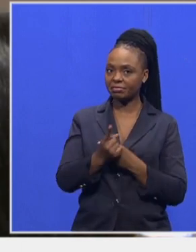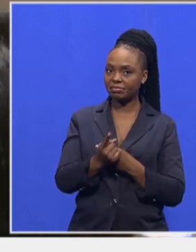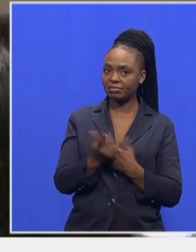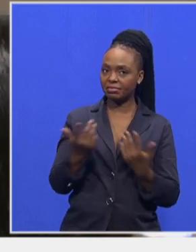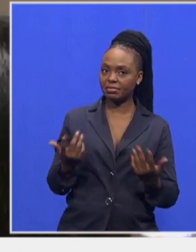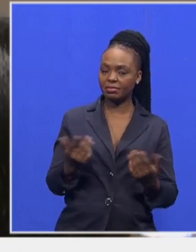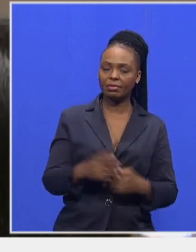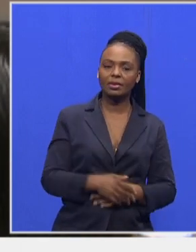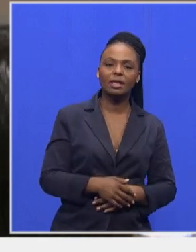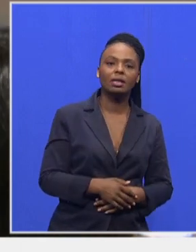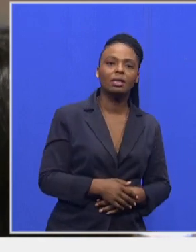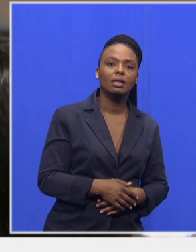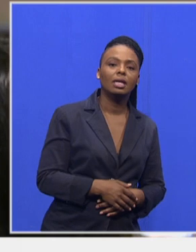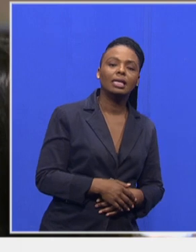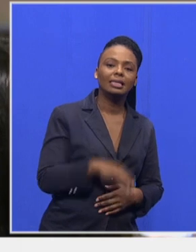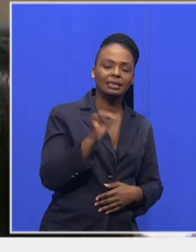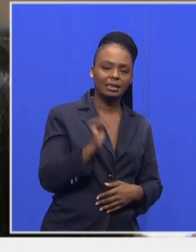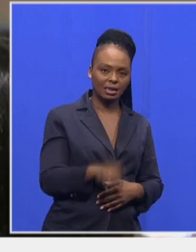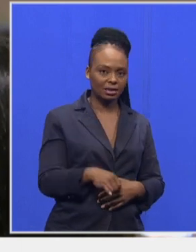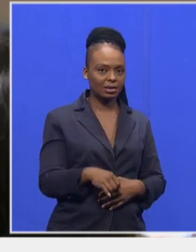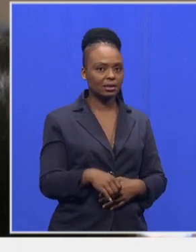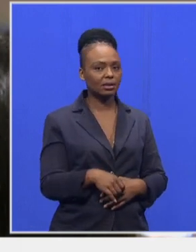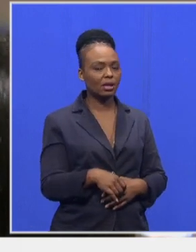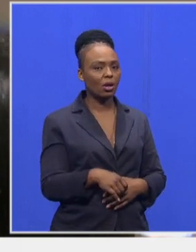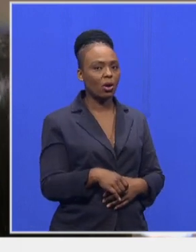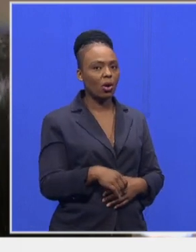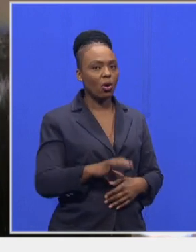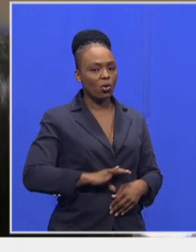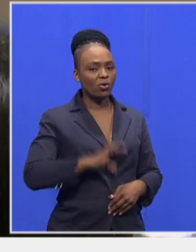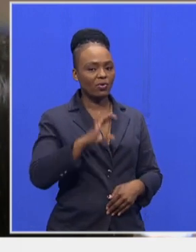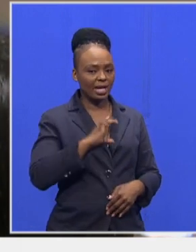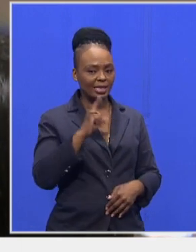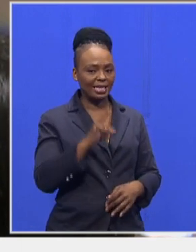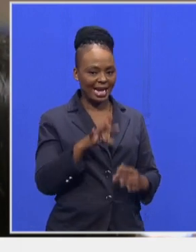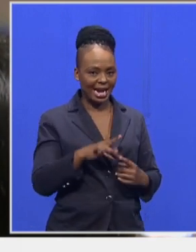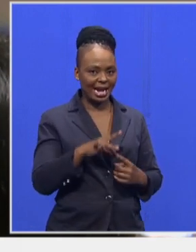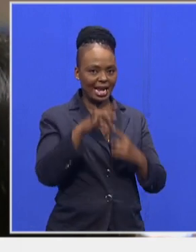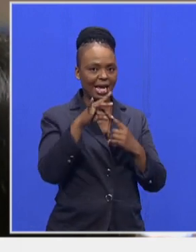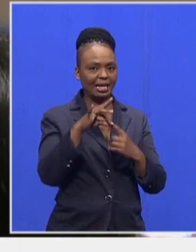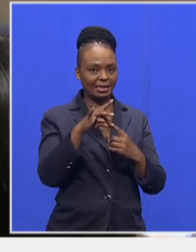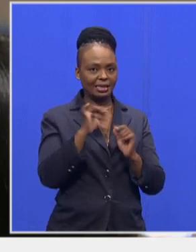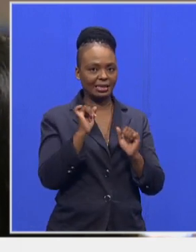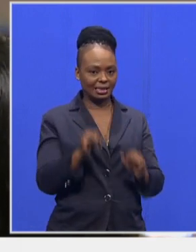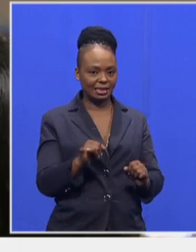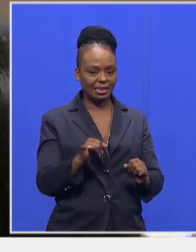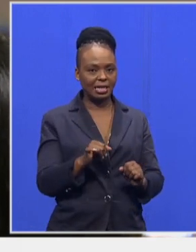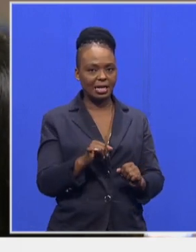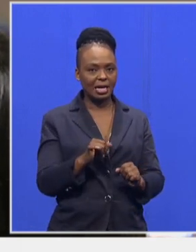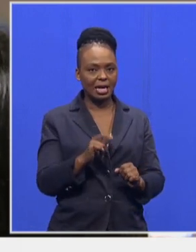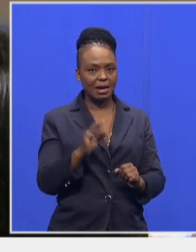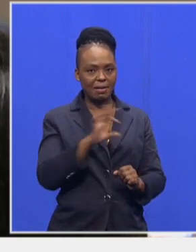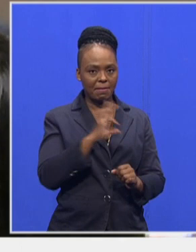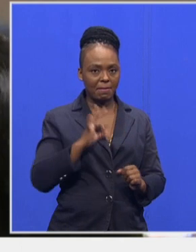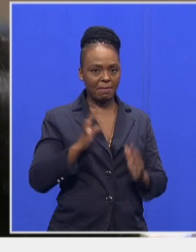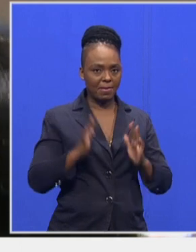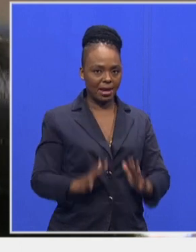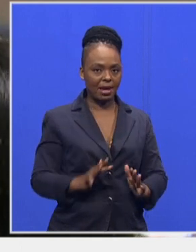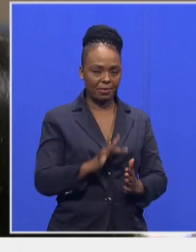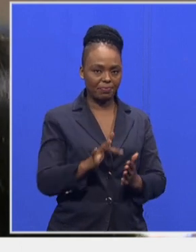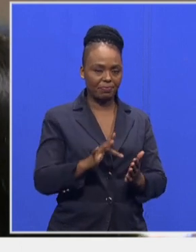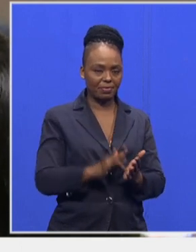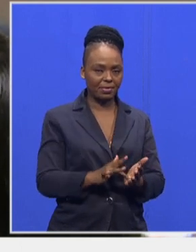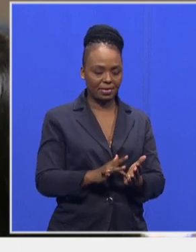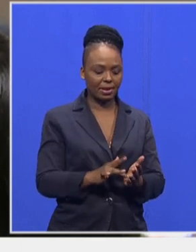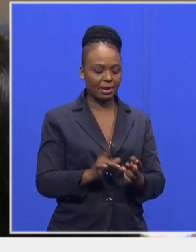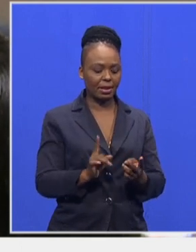still confident, like we did when we elected the mayor. I would just give you a brief background about the rupture on